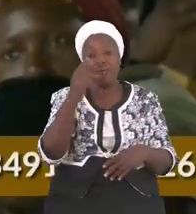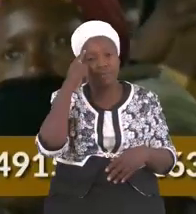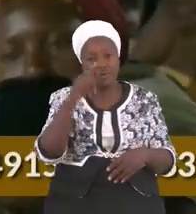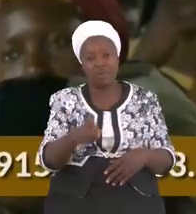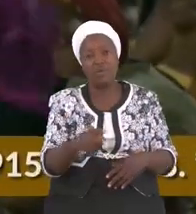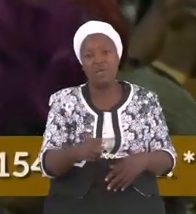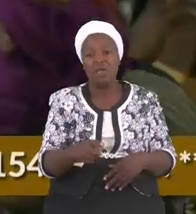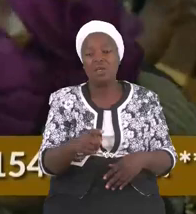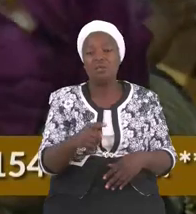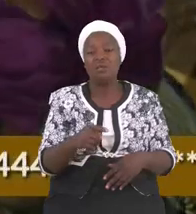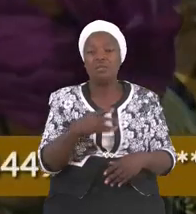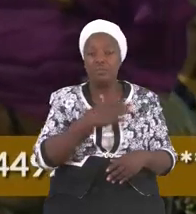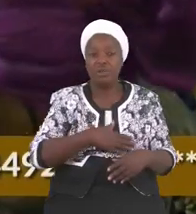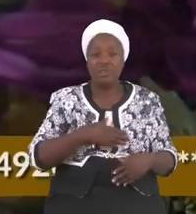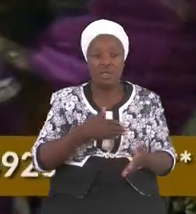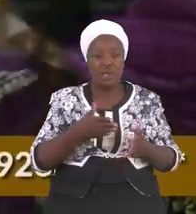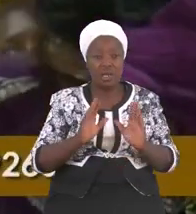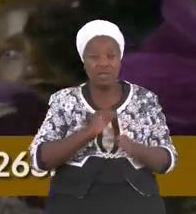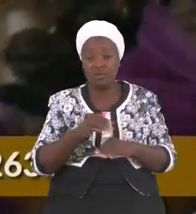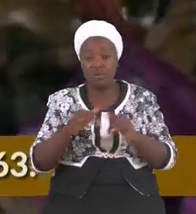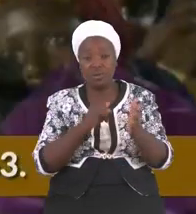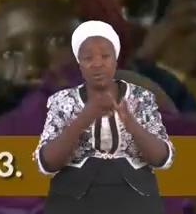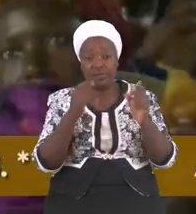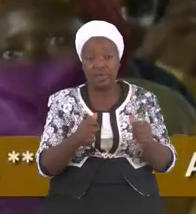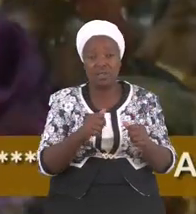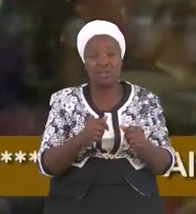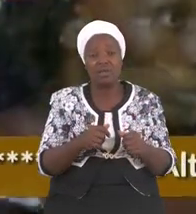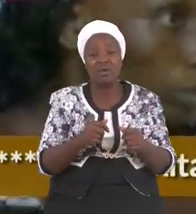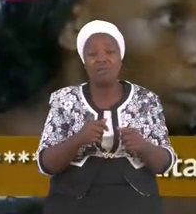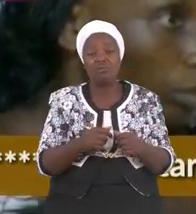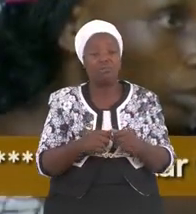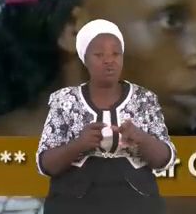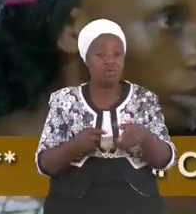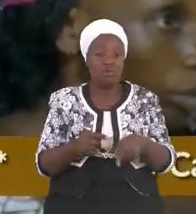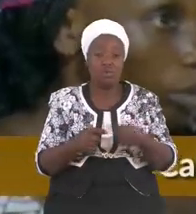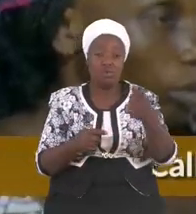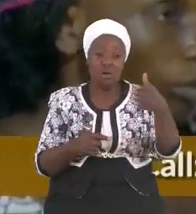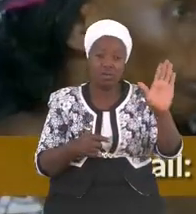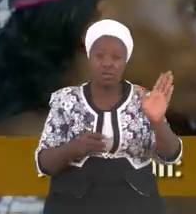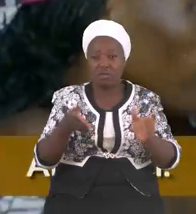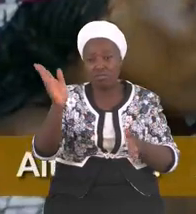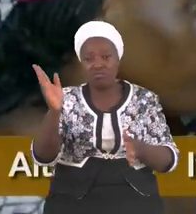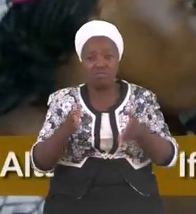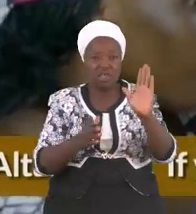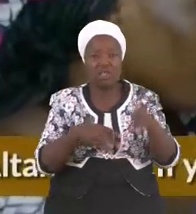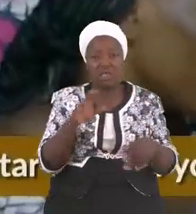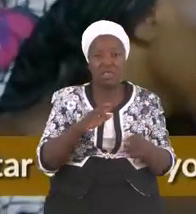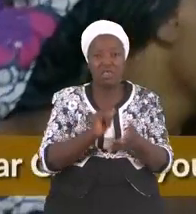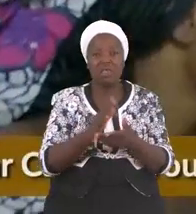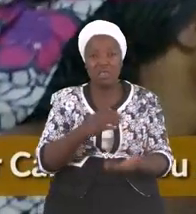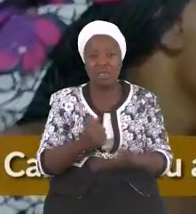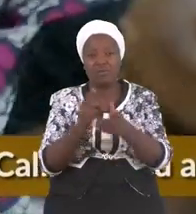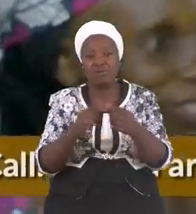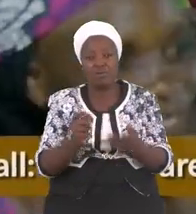let's spread right to the back. Don't stay congested at the front. And if you have